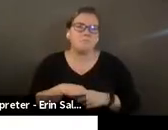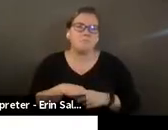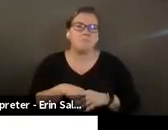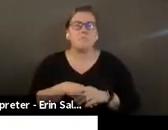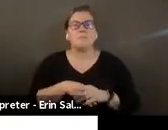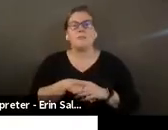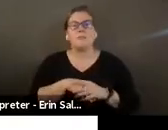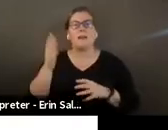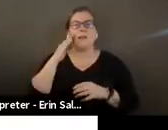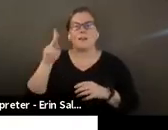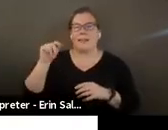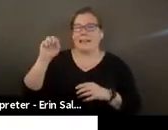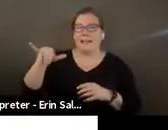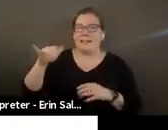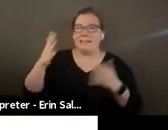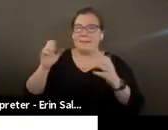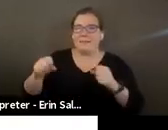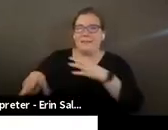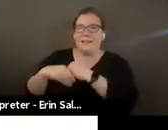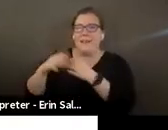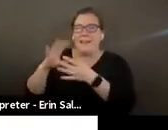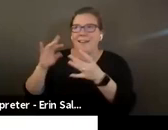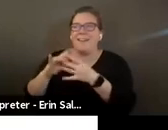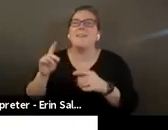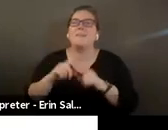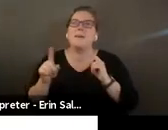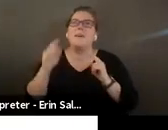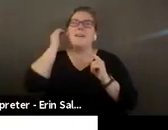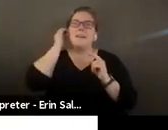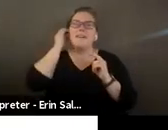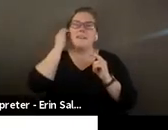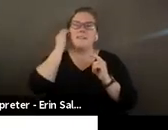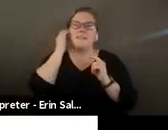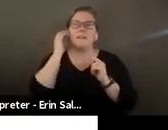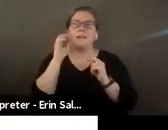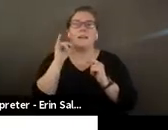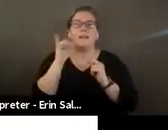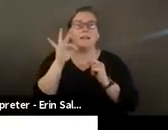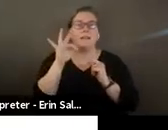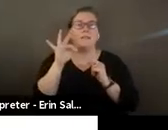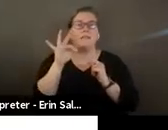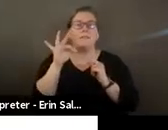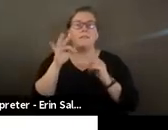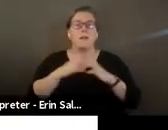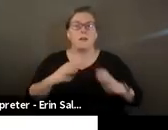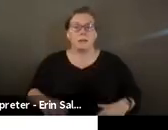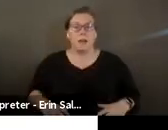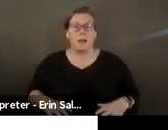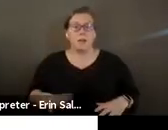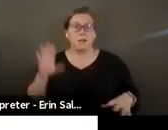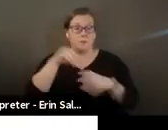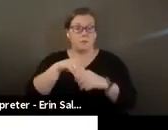saying this, but Casey could probably attest to this, but if a client has been in our program for a really